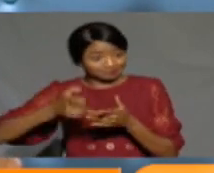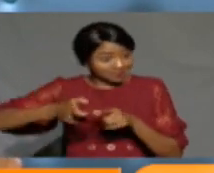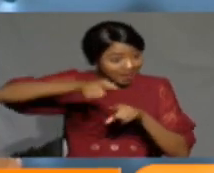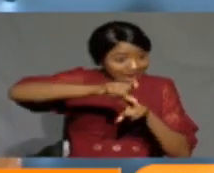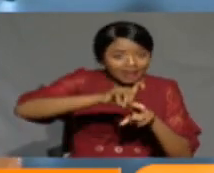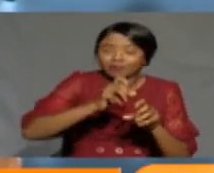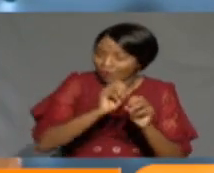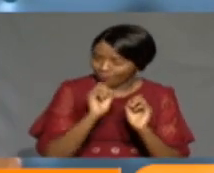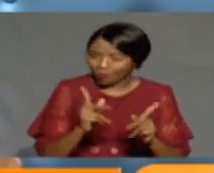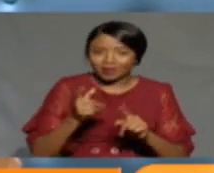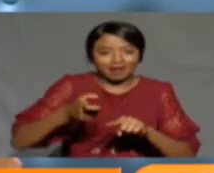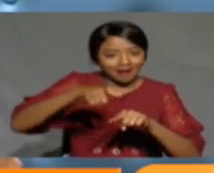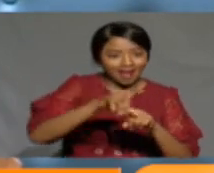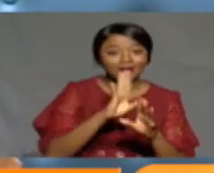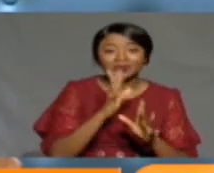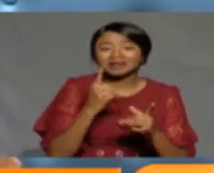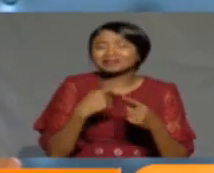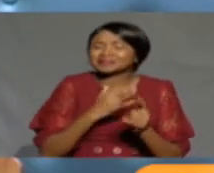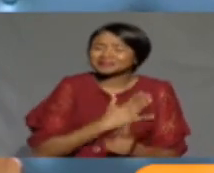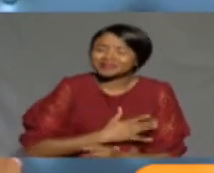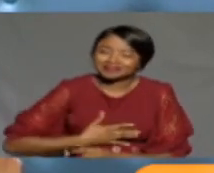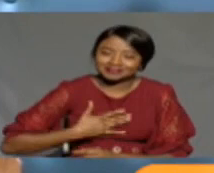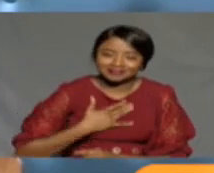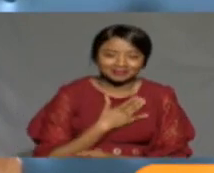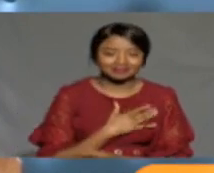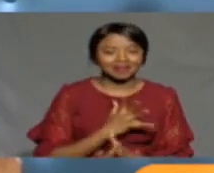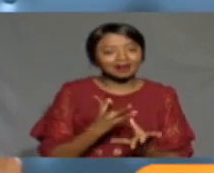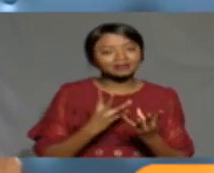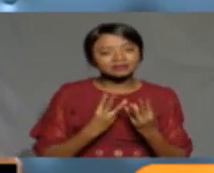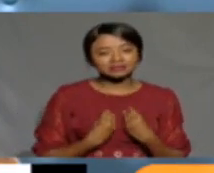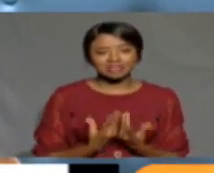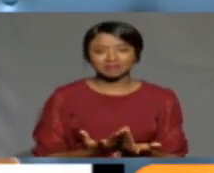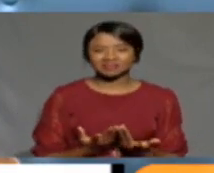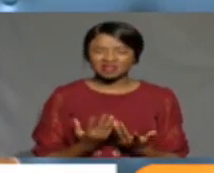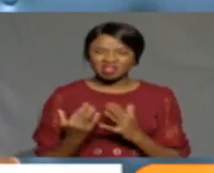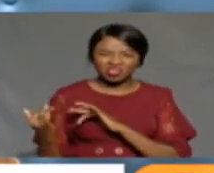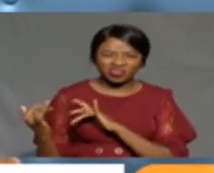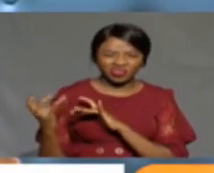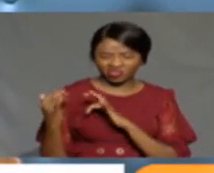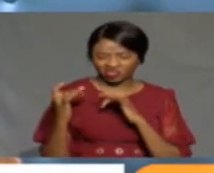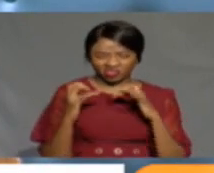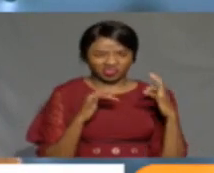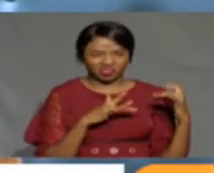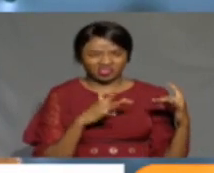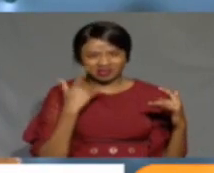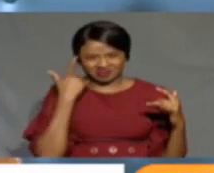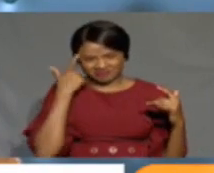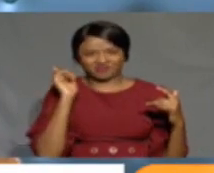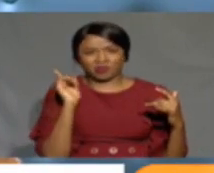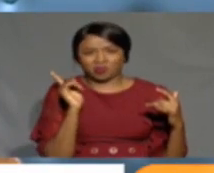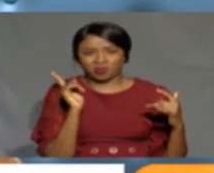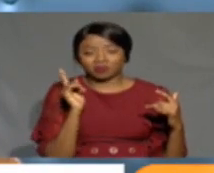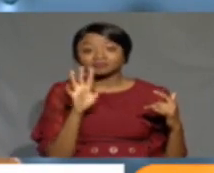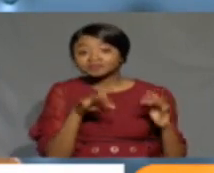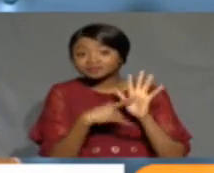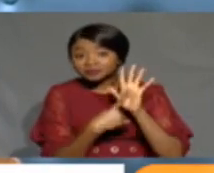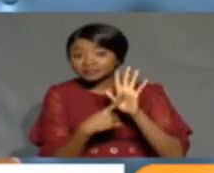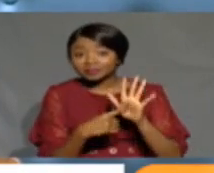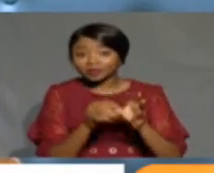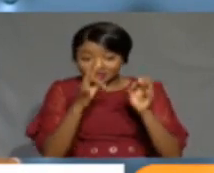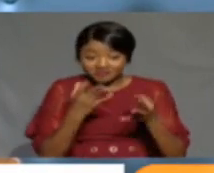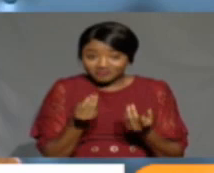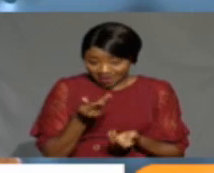tutaongeza. Lakini jameni, let us just take what we have. What are we arguing about? Because kama ingekuweko,